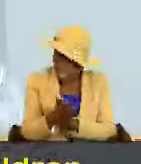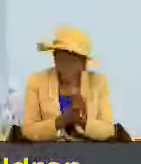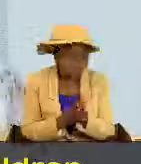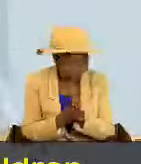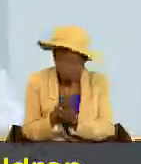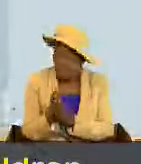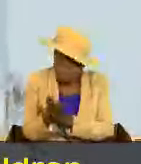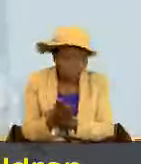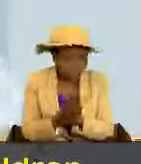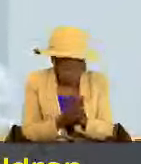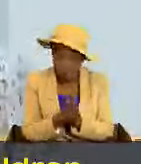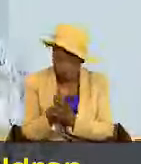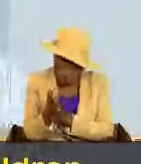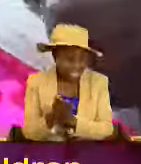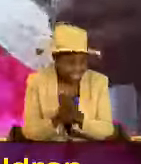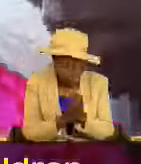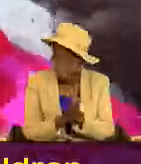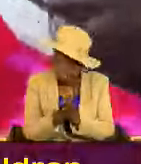yes